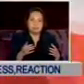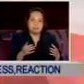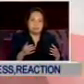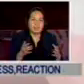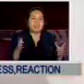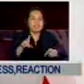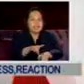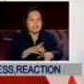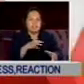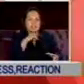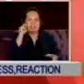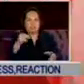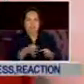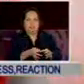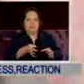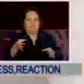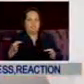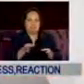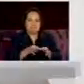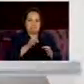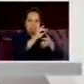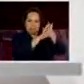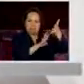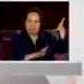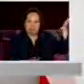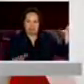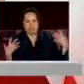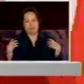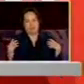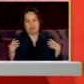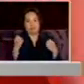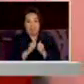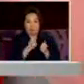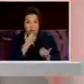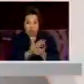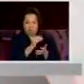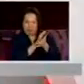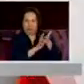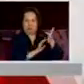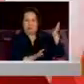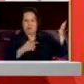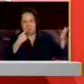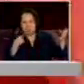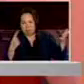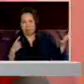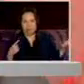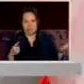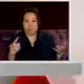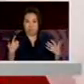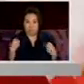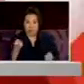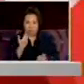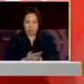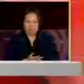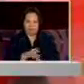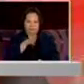proof. Second, haste makes waste. The reason why the trial simmered in the Senate is because the